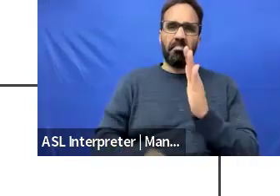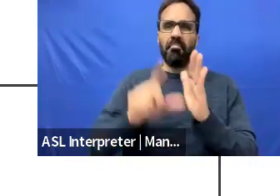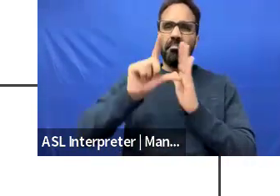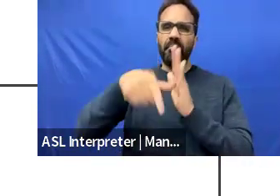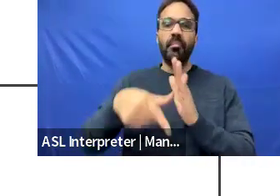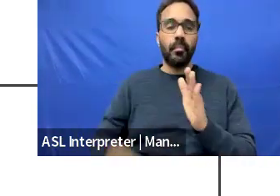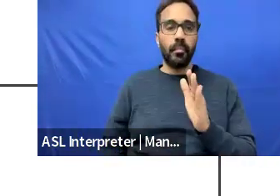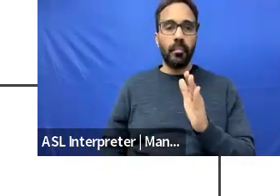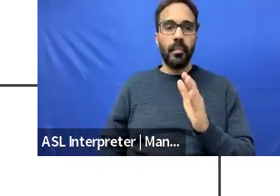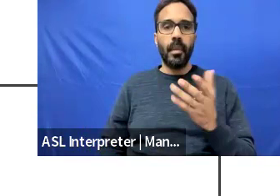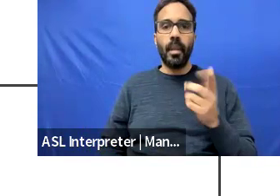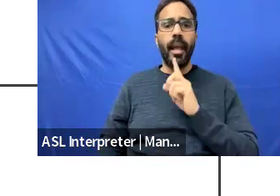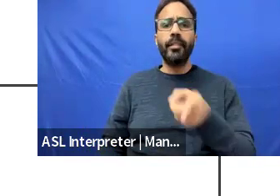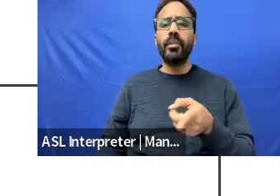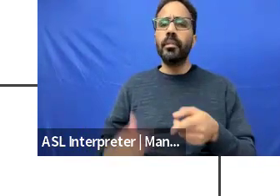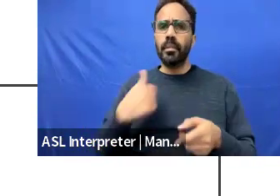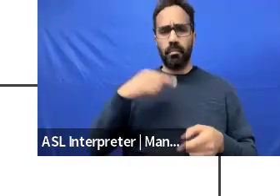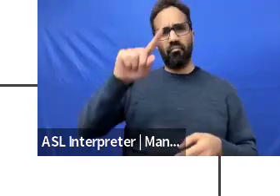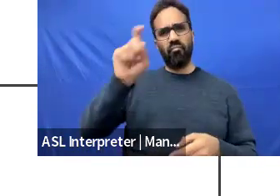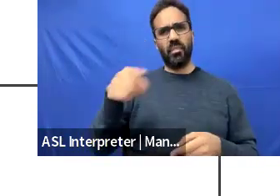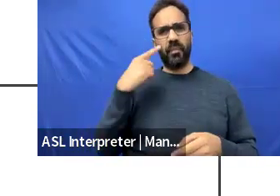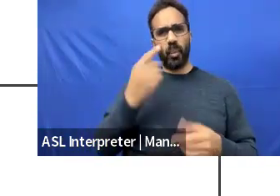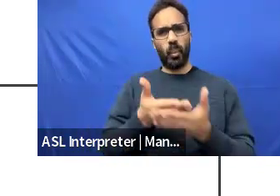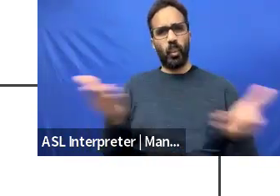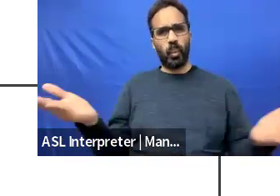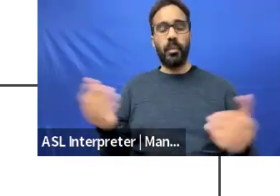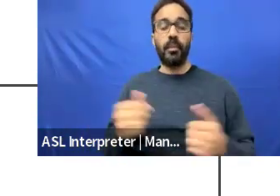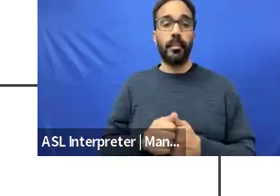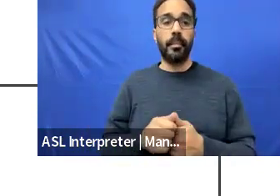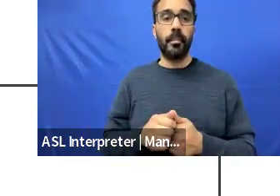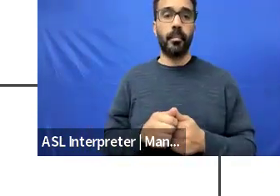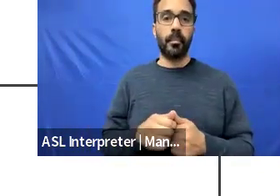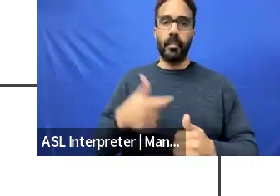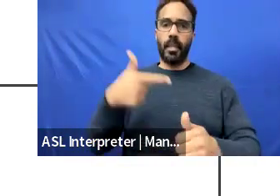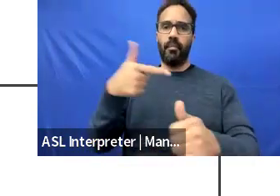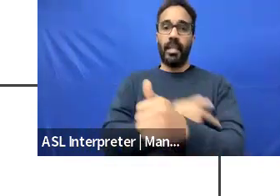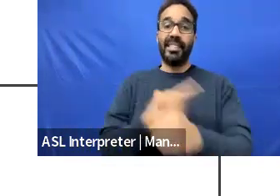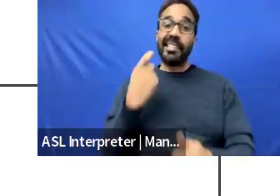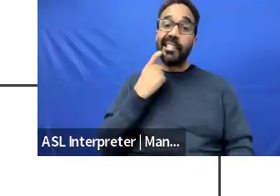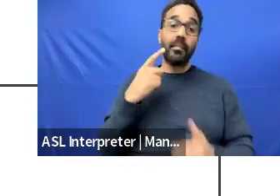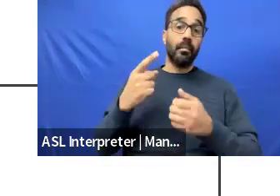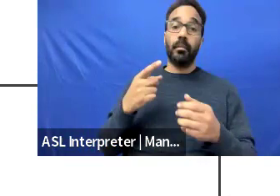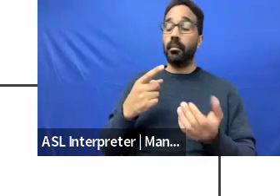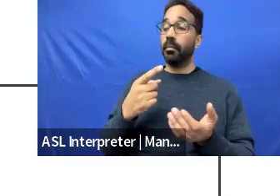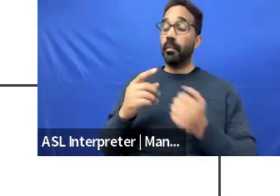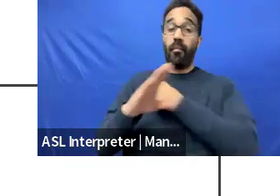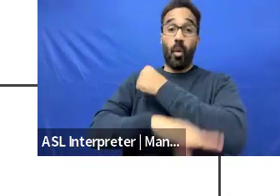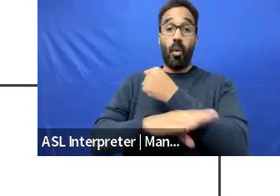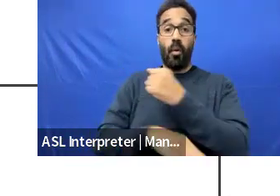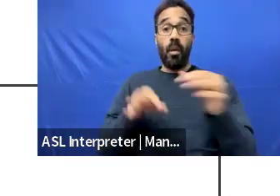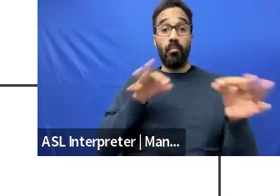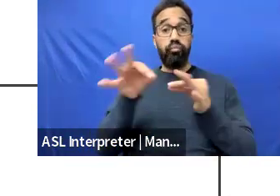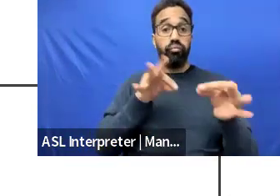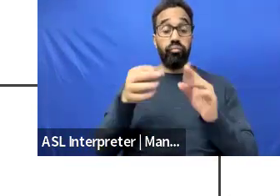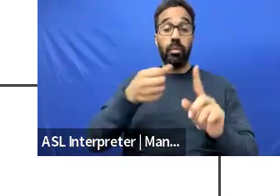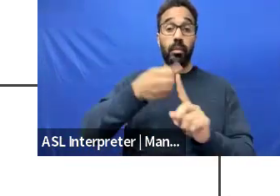I guess actually I have a question for folks. If we talk about the vaccine that got released in the fall, maybe just a couple,